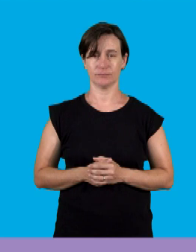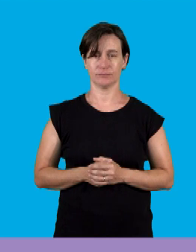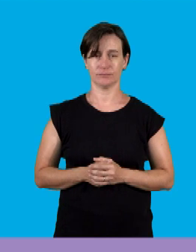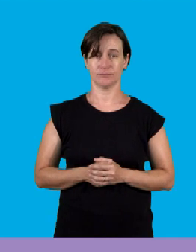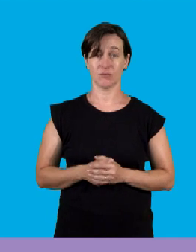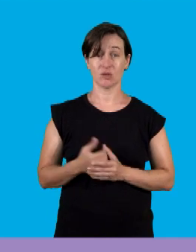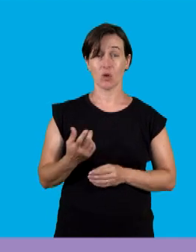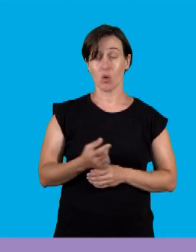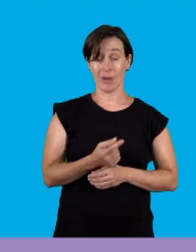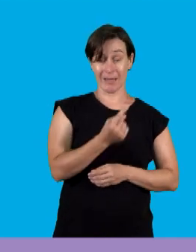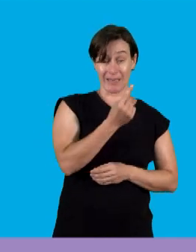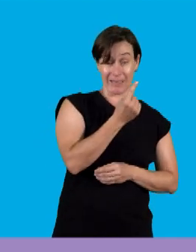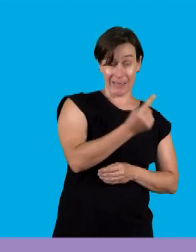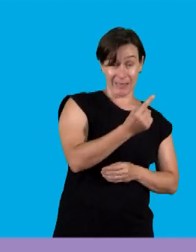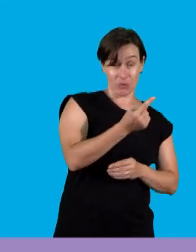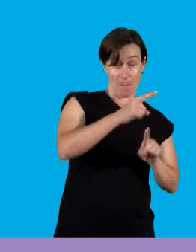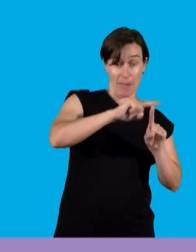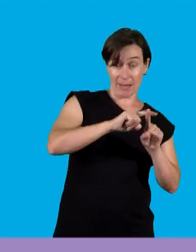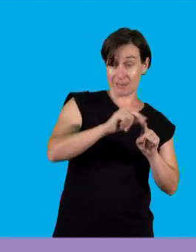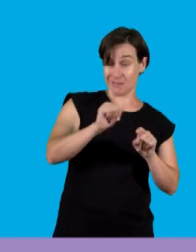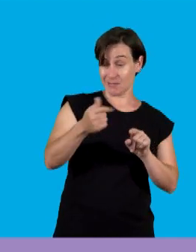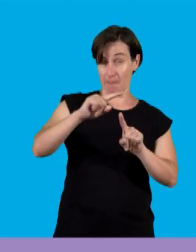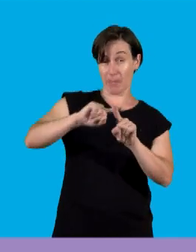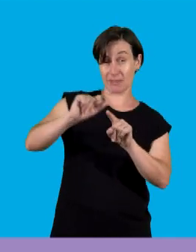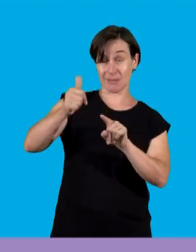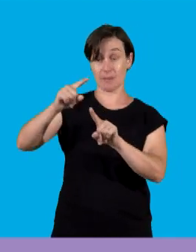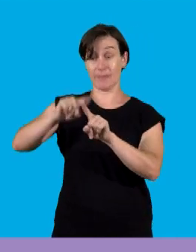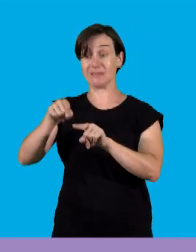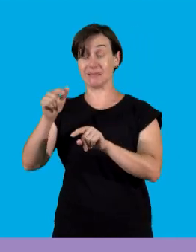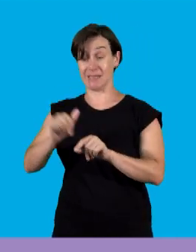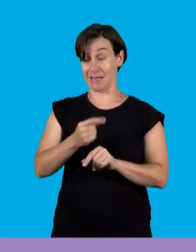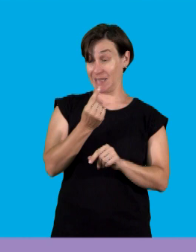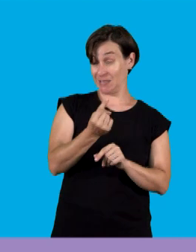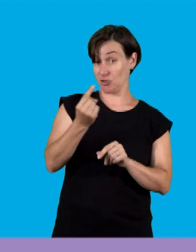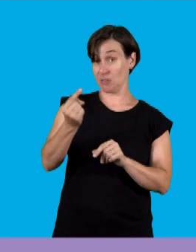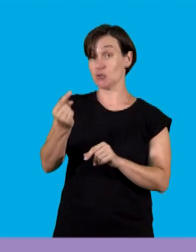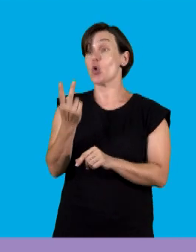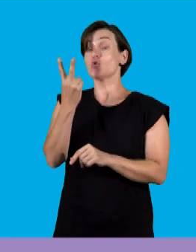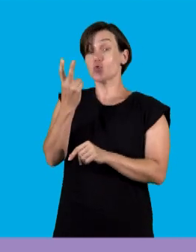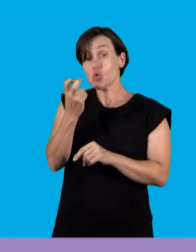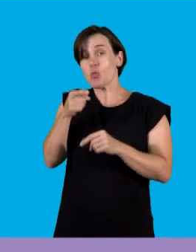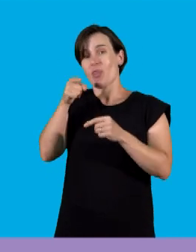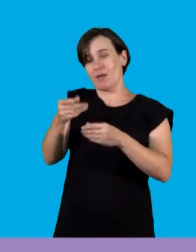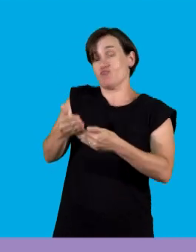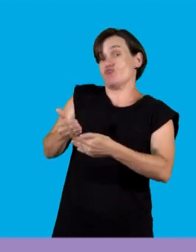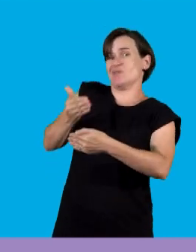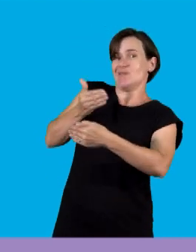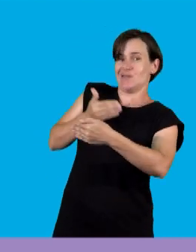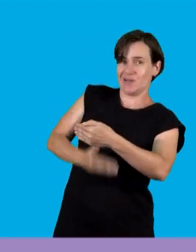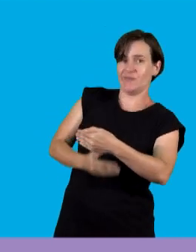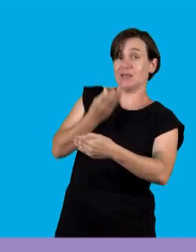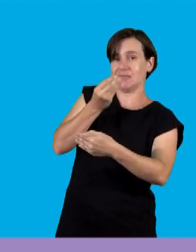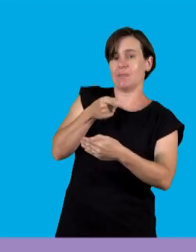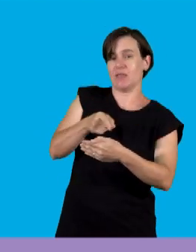difference. So each difference added to the terms, the previous term, maybe we can add that as well. Each difference